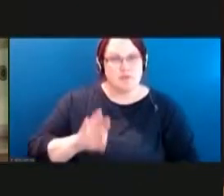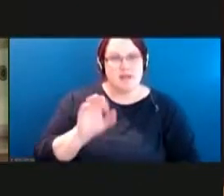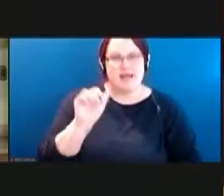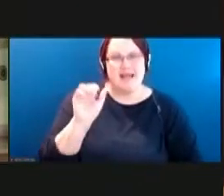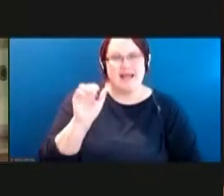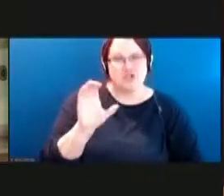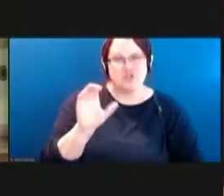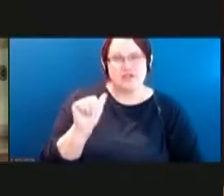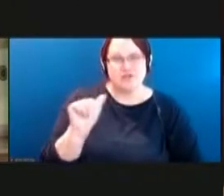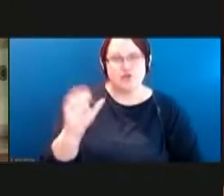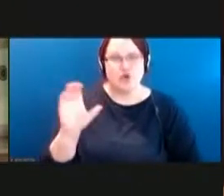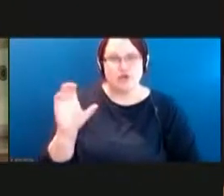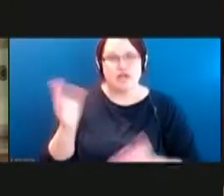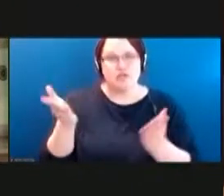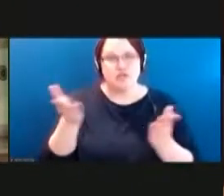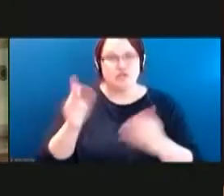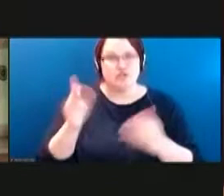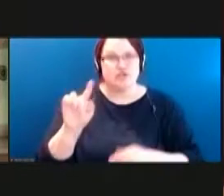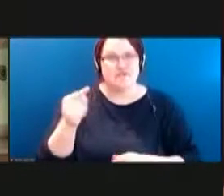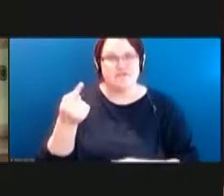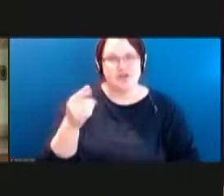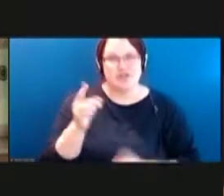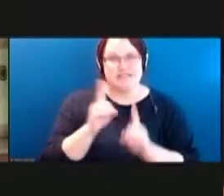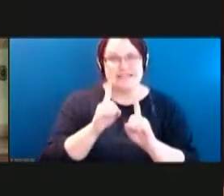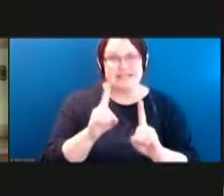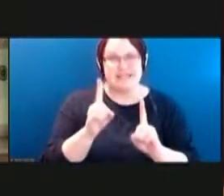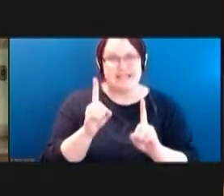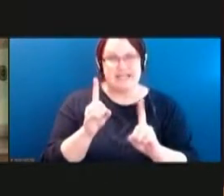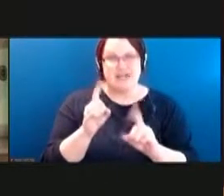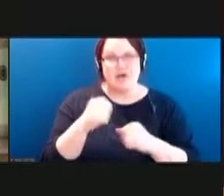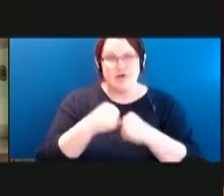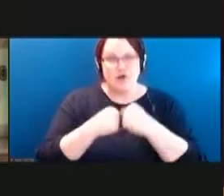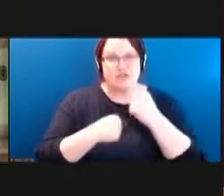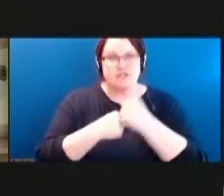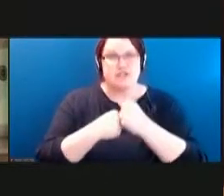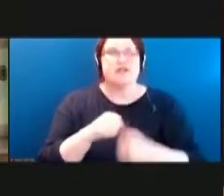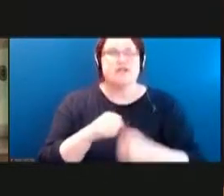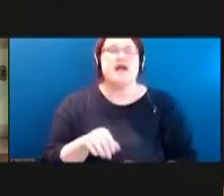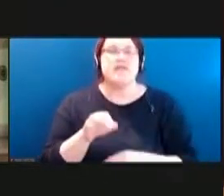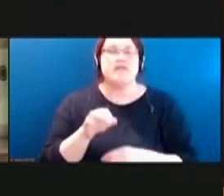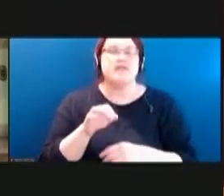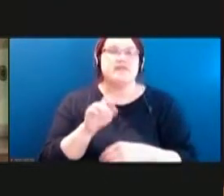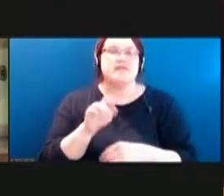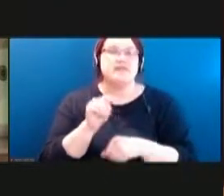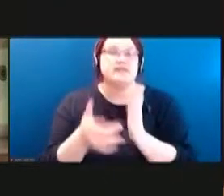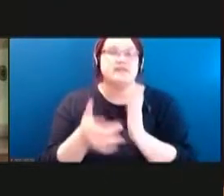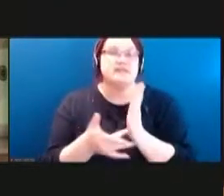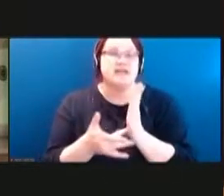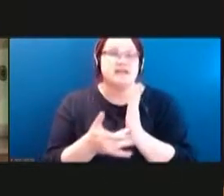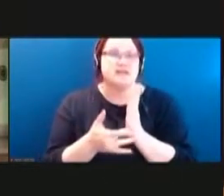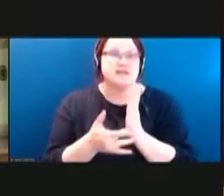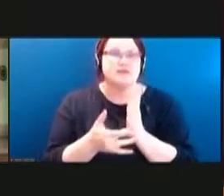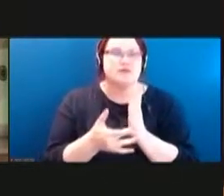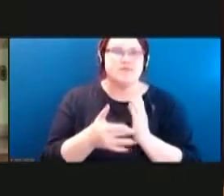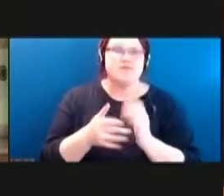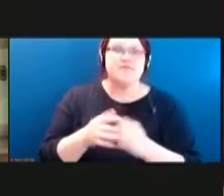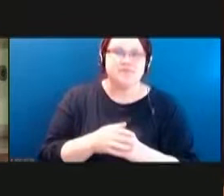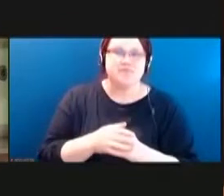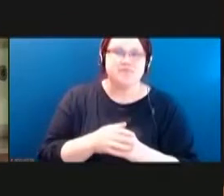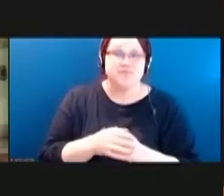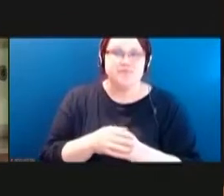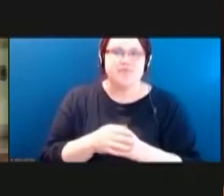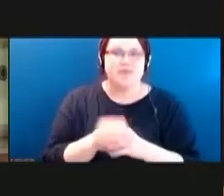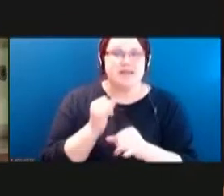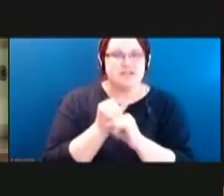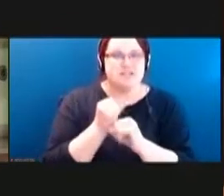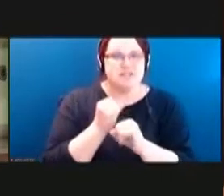as the first dean of architecture at the Carnegie Technical Institute, the precursor to Carnegie Mellon University. And he had